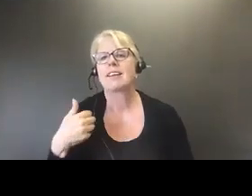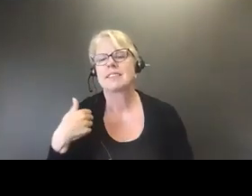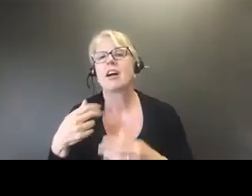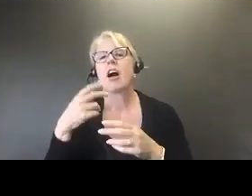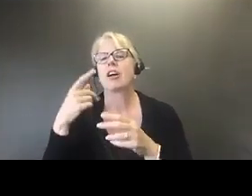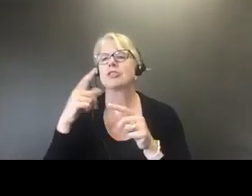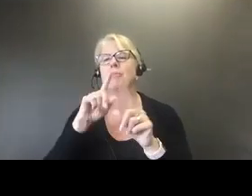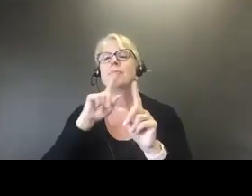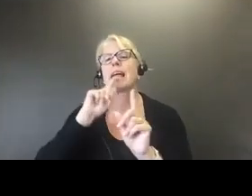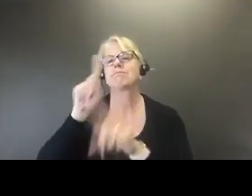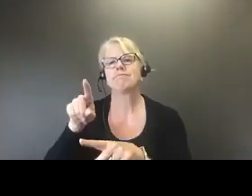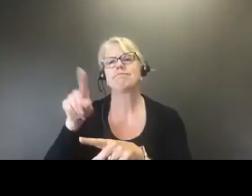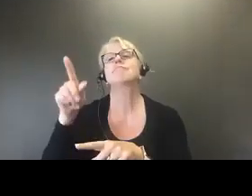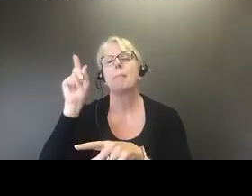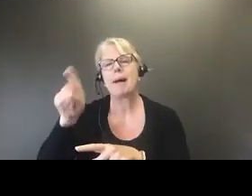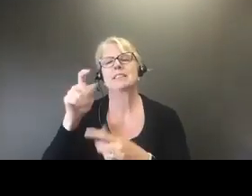prescribing.